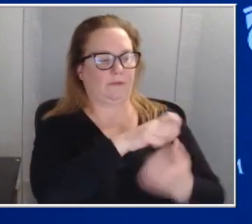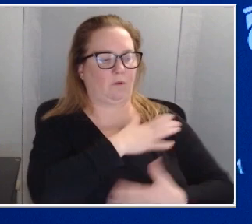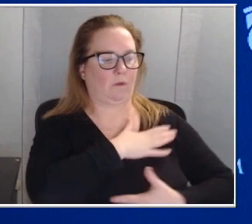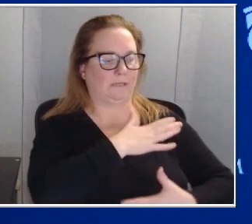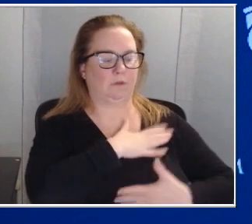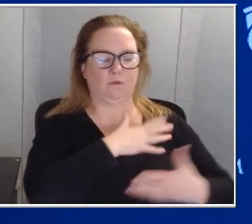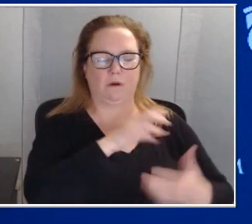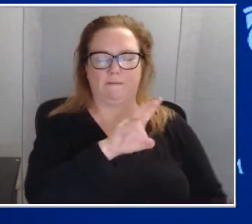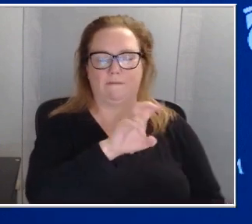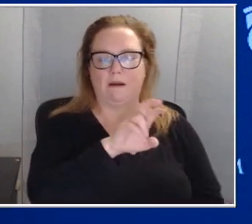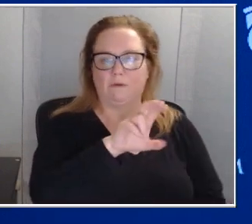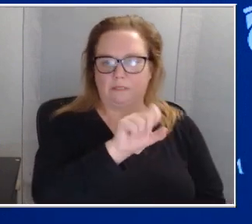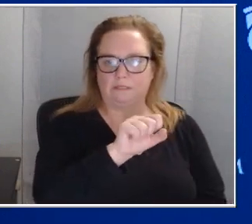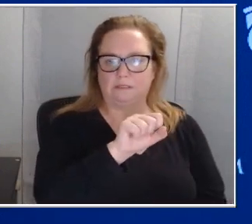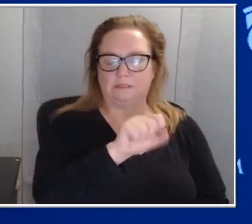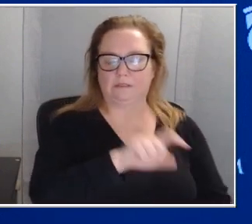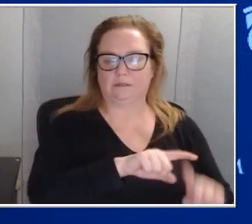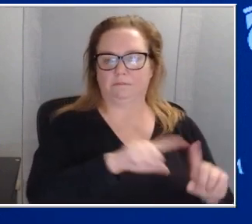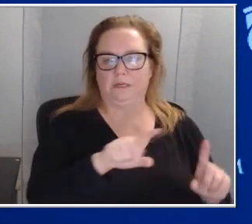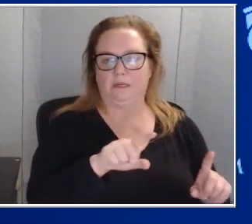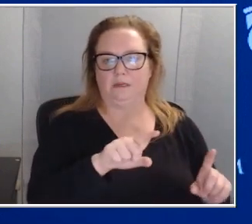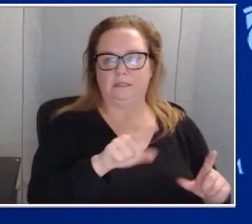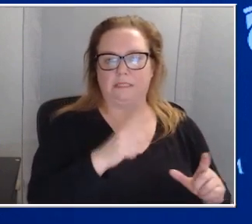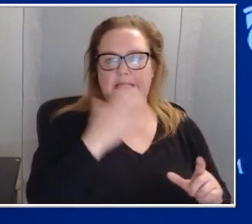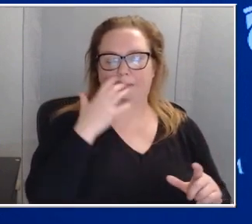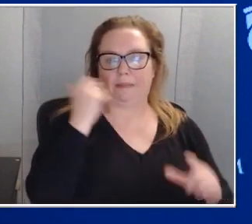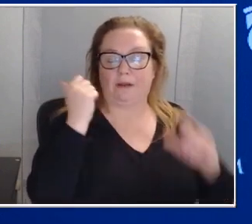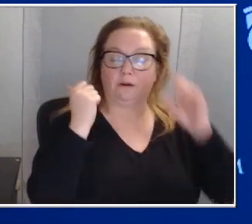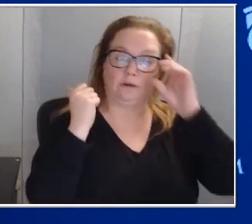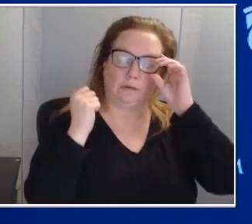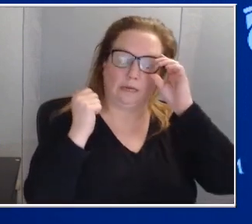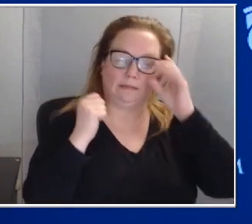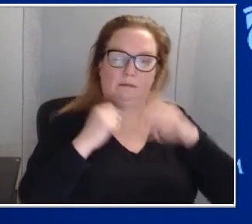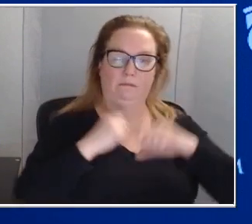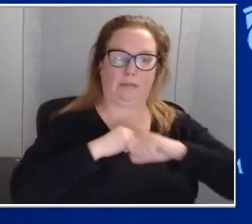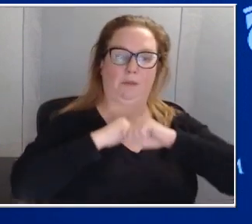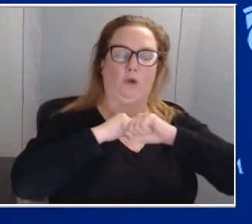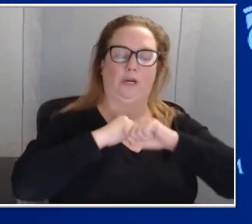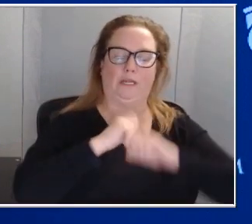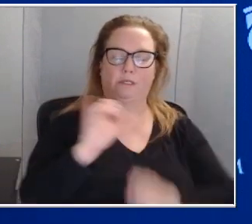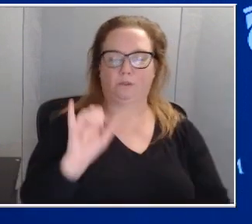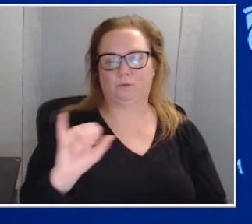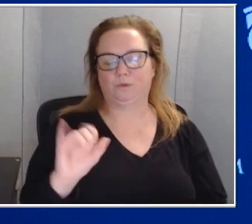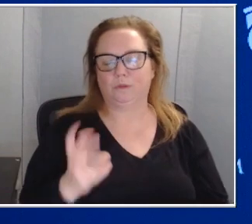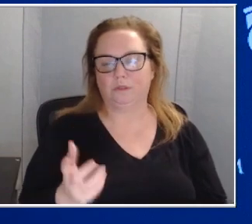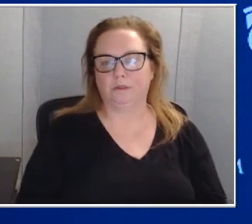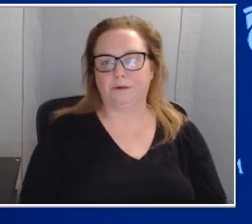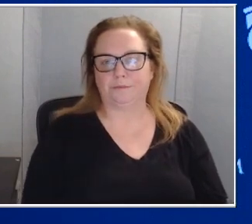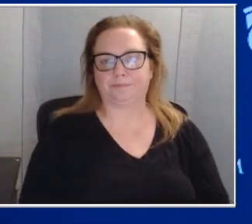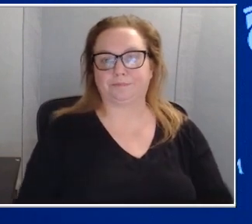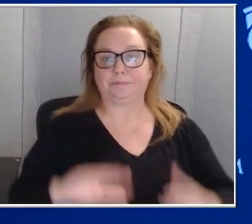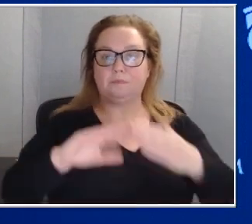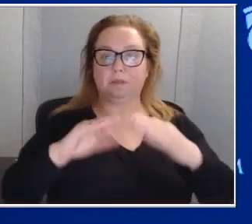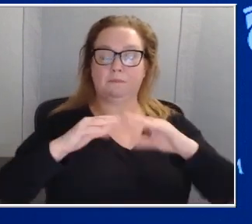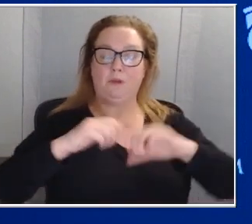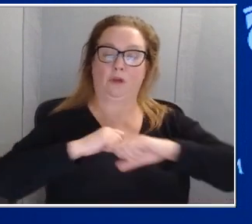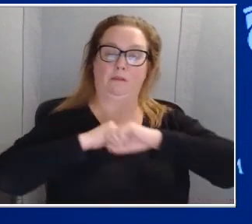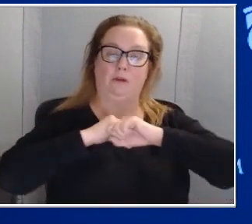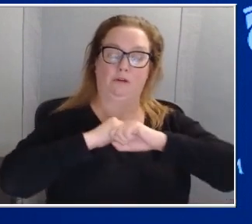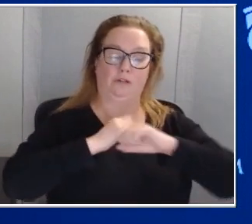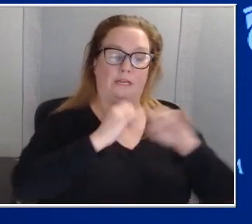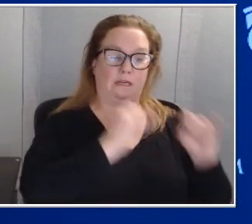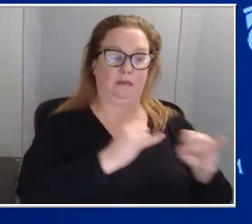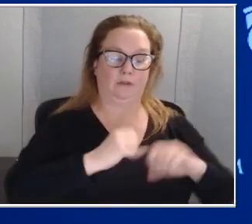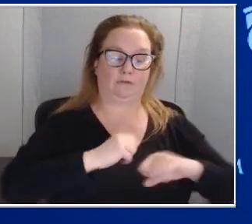viruses, but we are getting there. It is getting better. And then, of course, immunity. I think, you know, community immunity and individual immunity